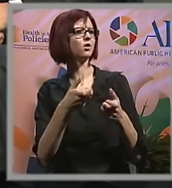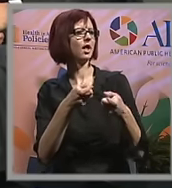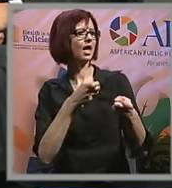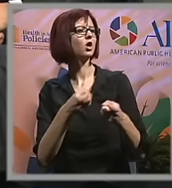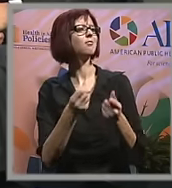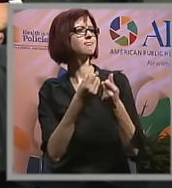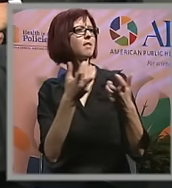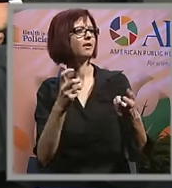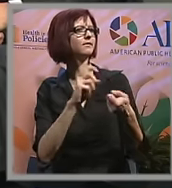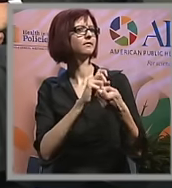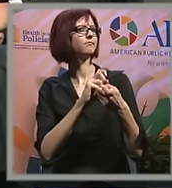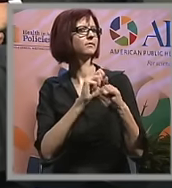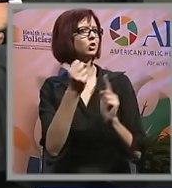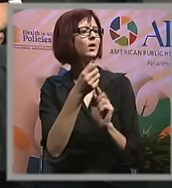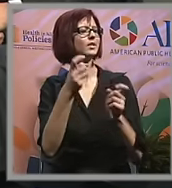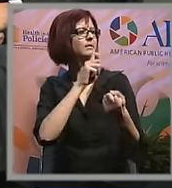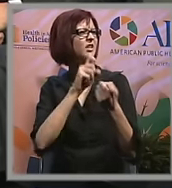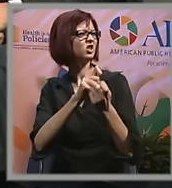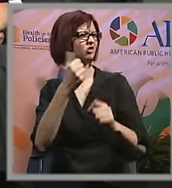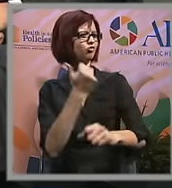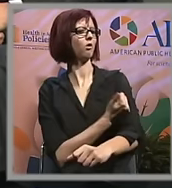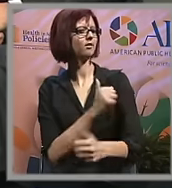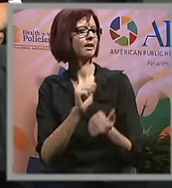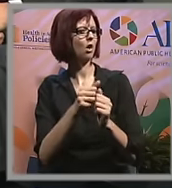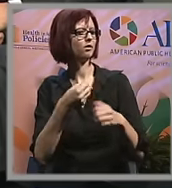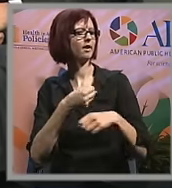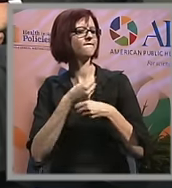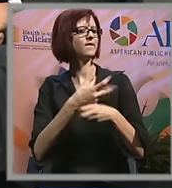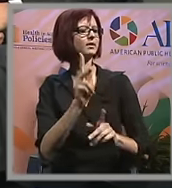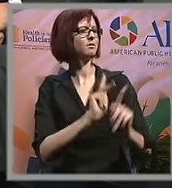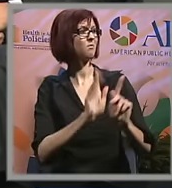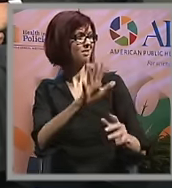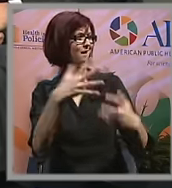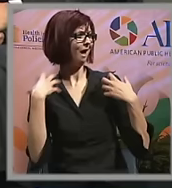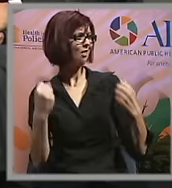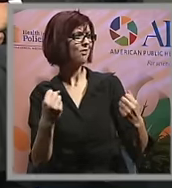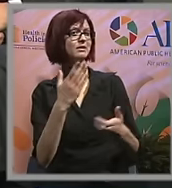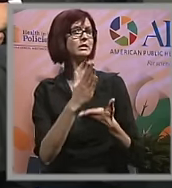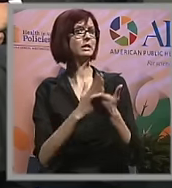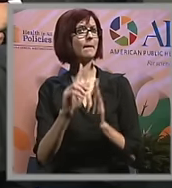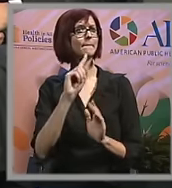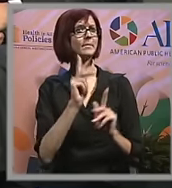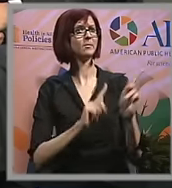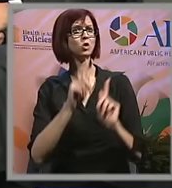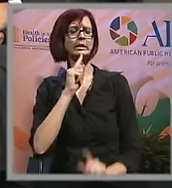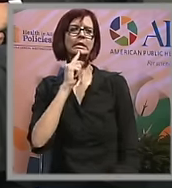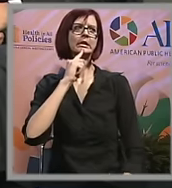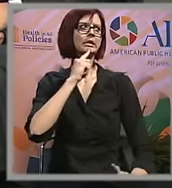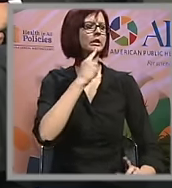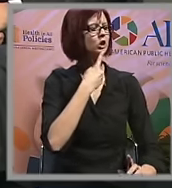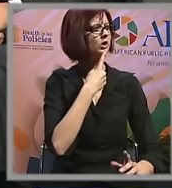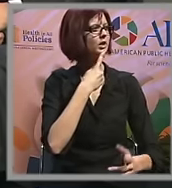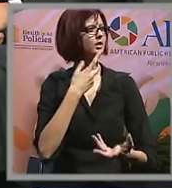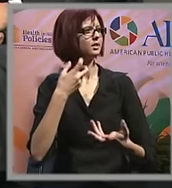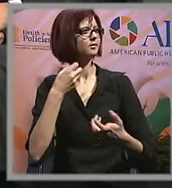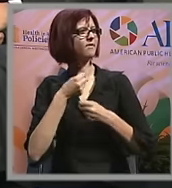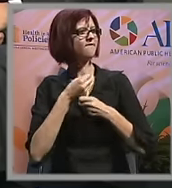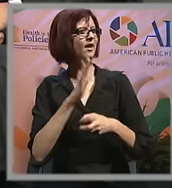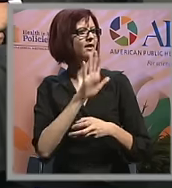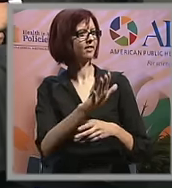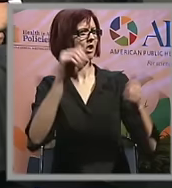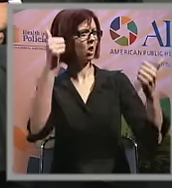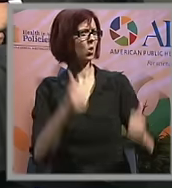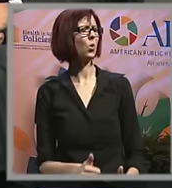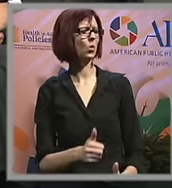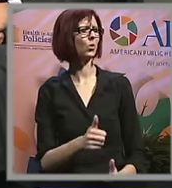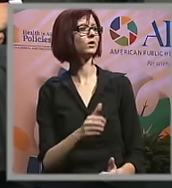particularly drugs, have actually impacted people's health, and in some cases had seriously deleterious effects on people's health and communities' health for the